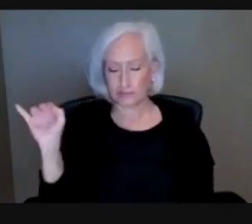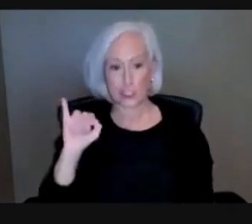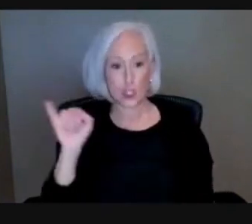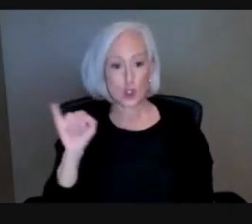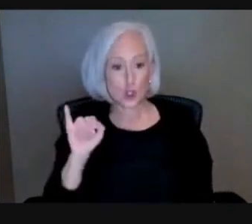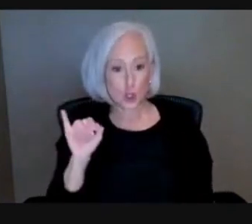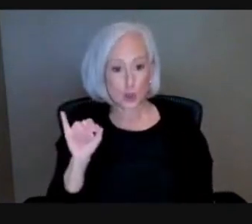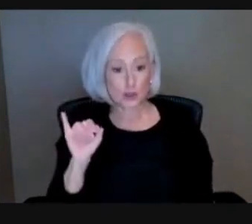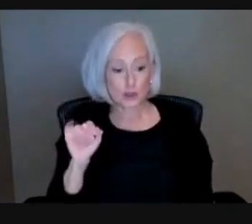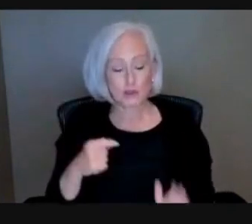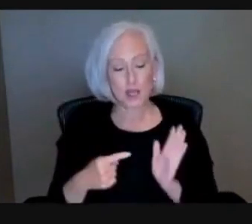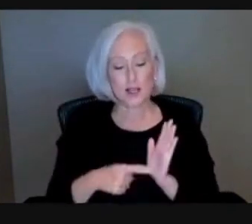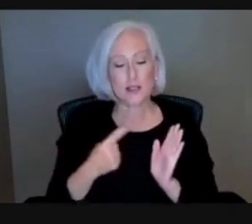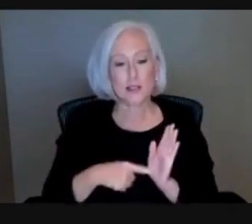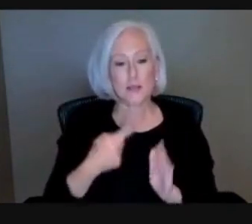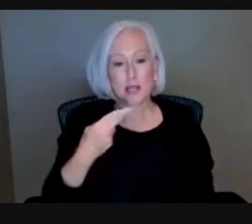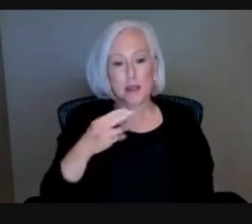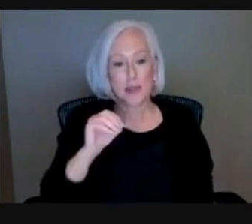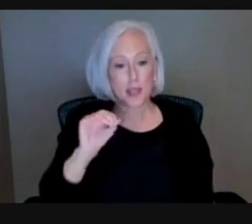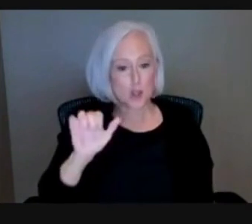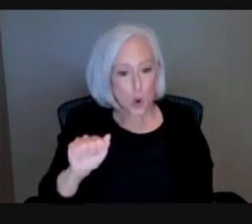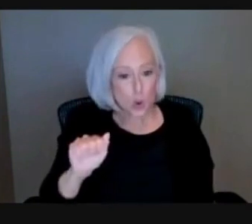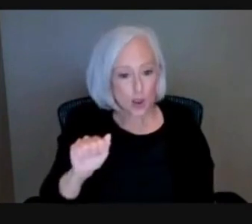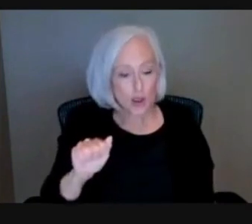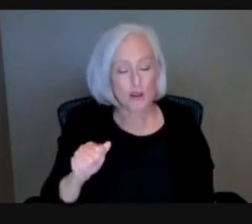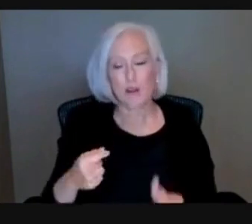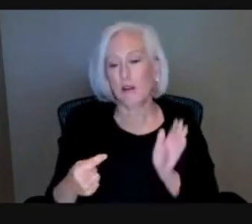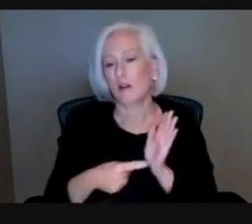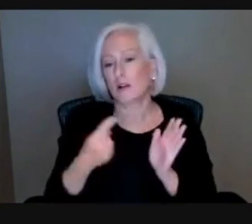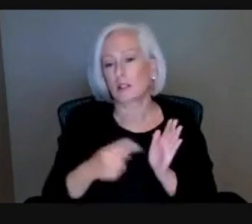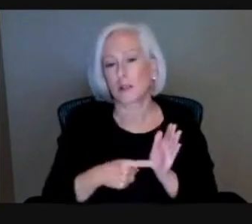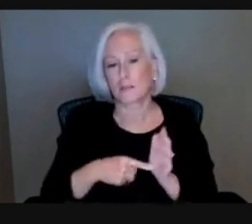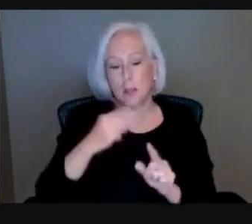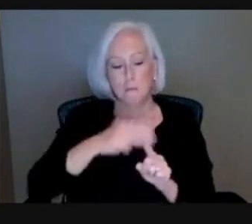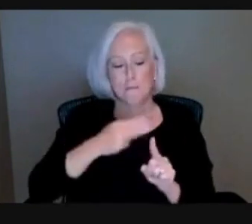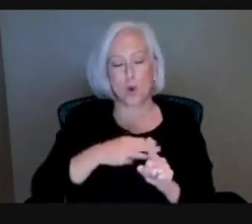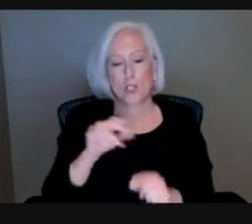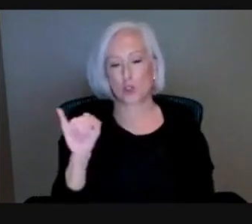homeowners association, and sometimes mortgage insurance.